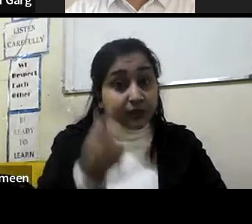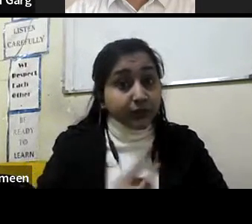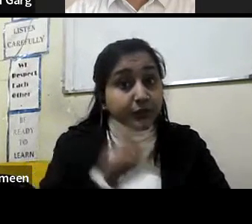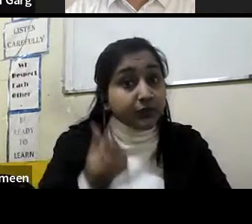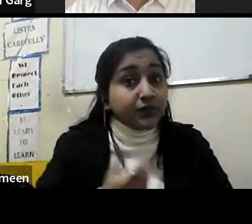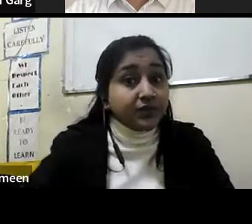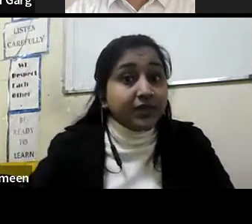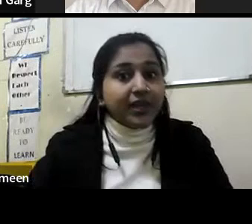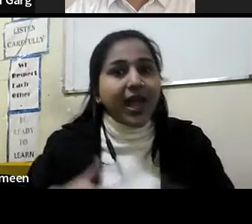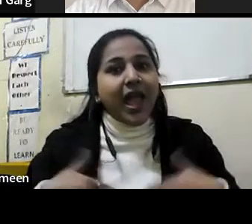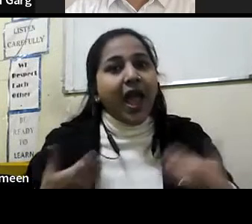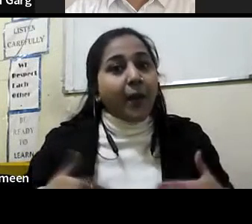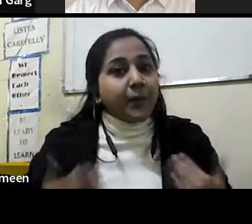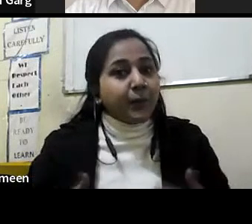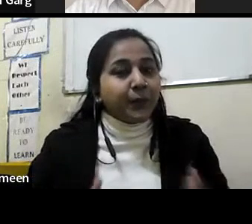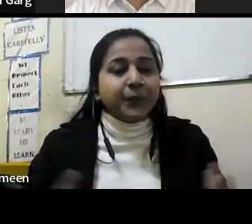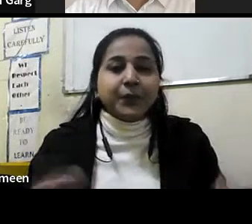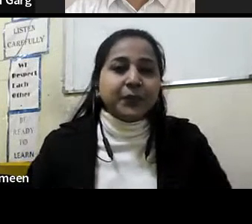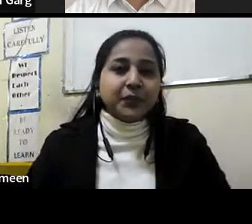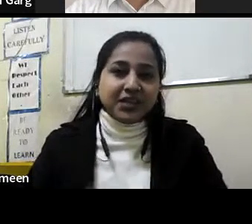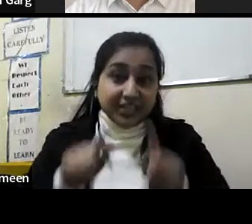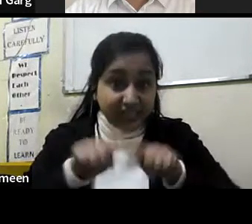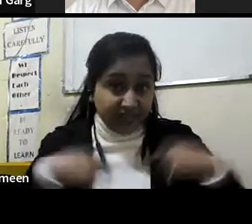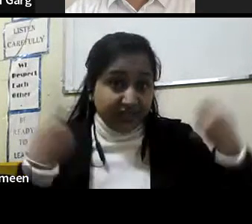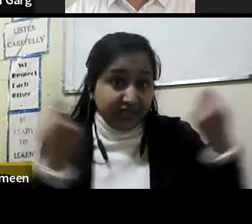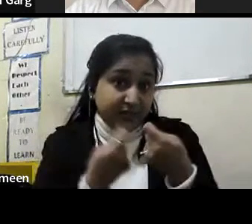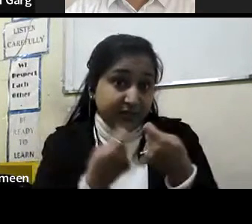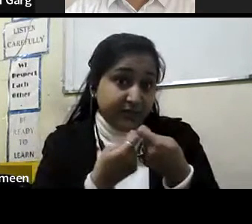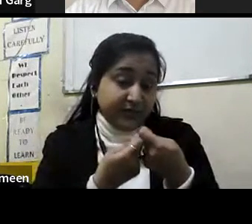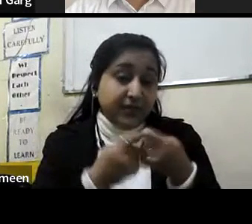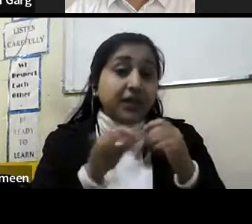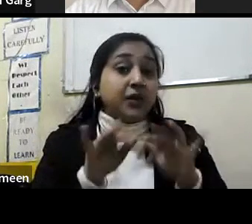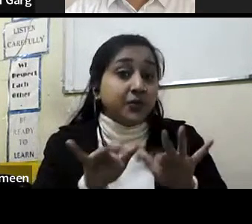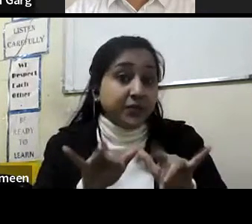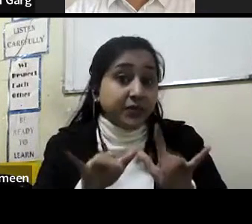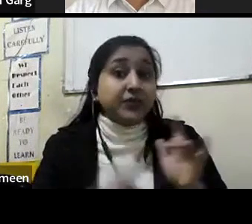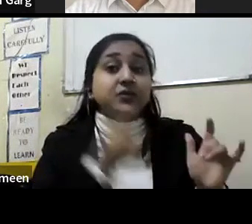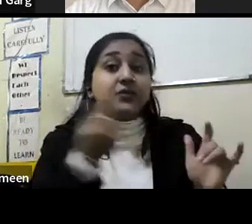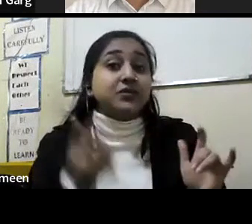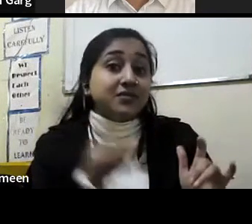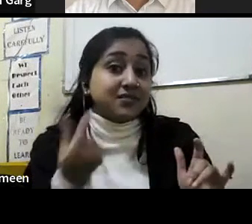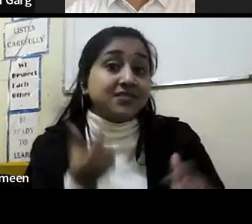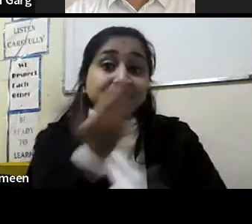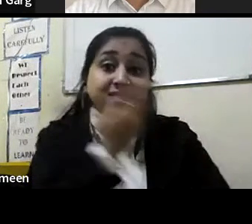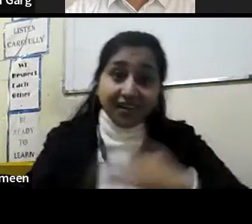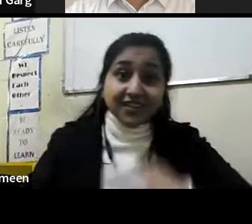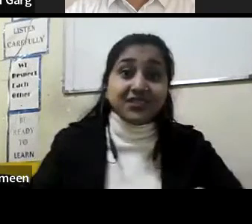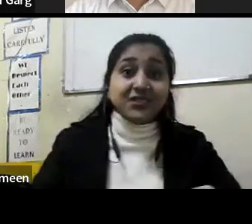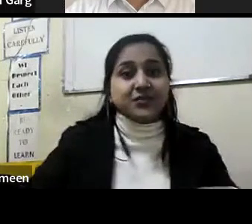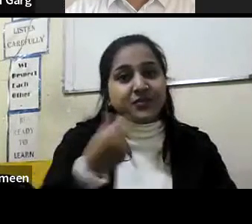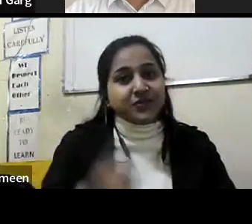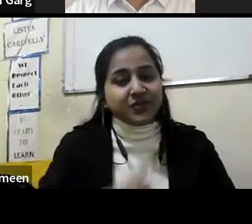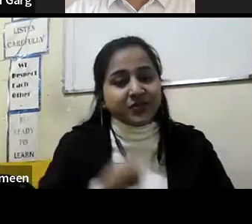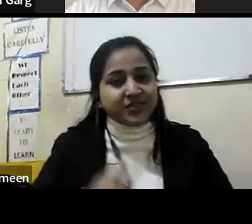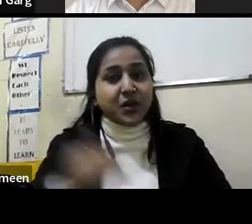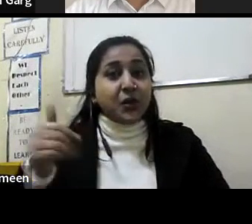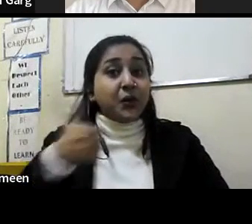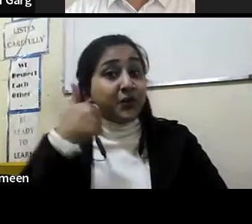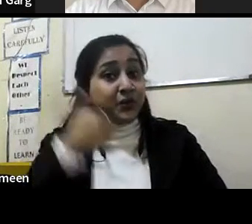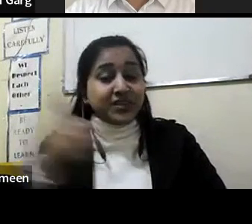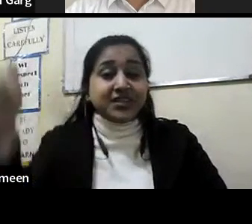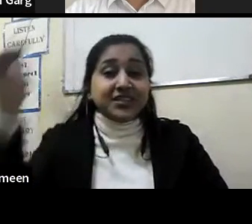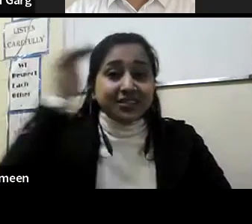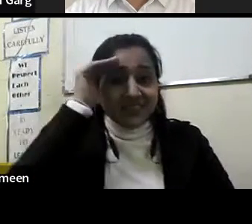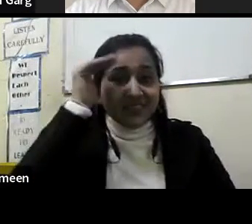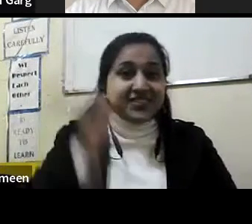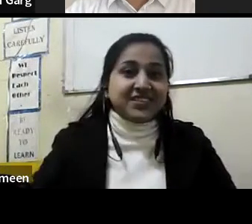I'll be very, very happy that team computers being used by Sarthak. Another piece of good news I